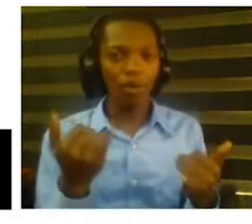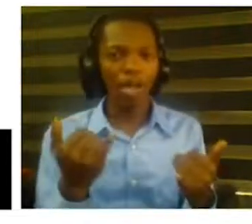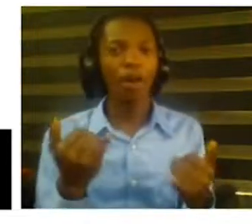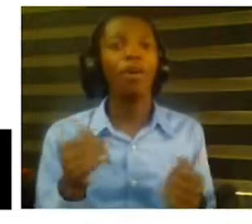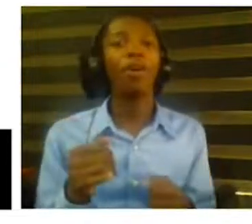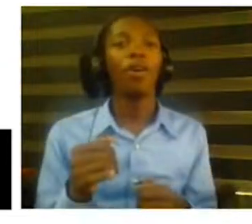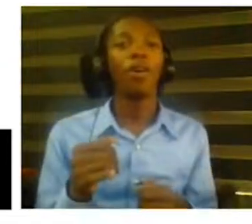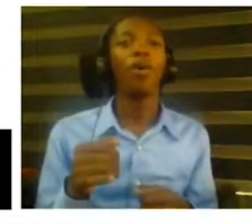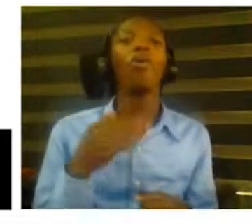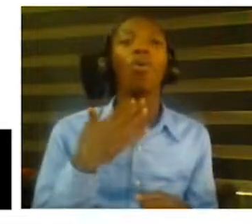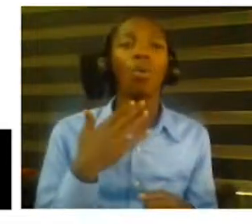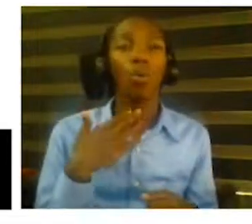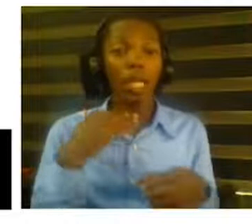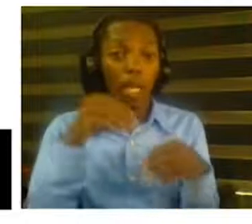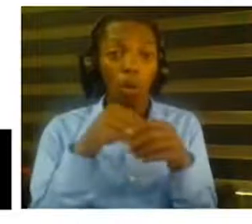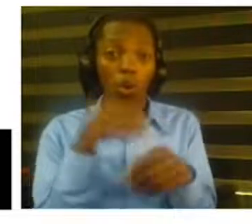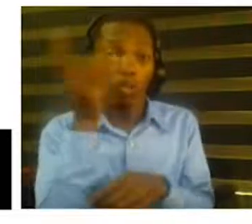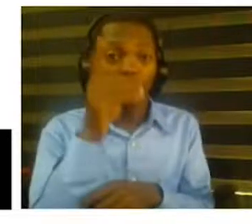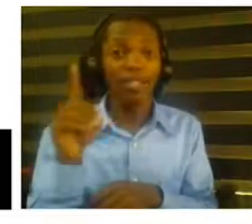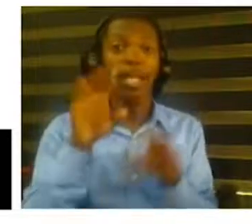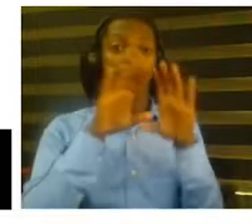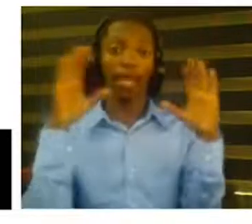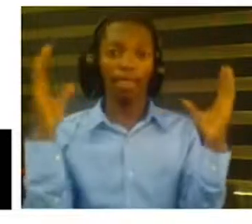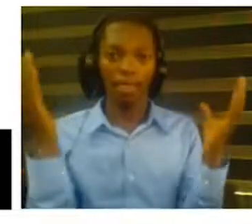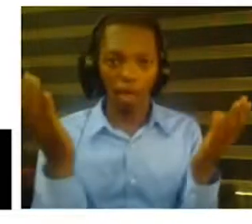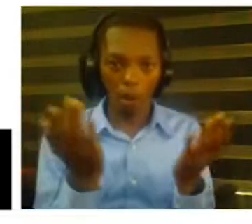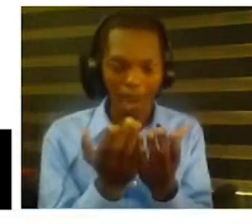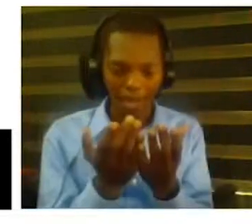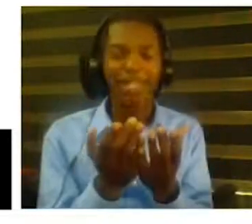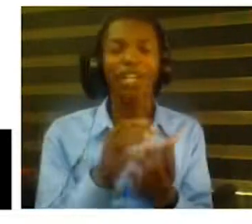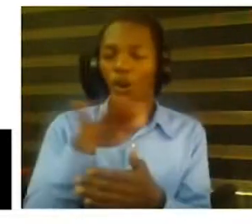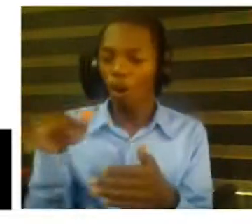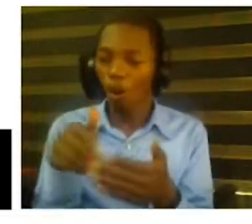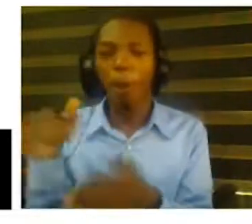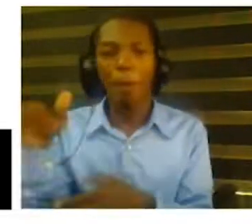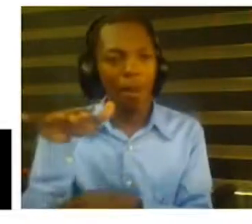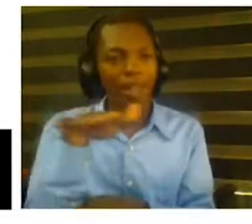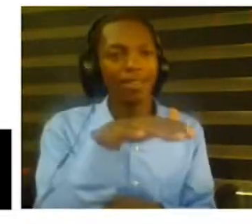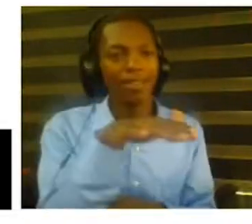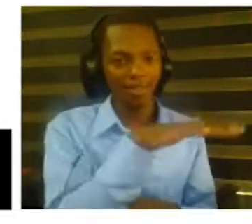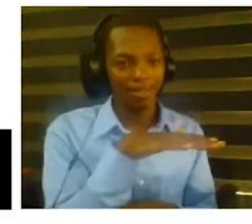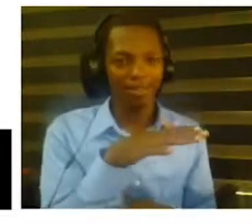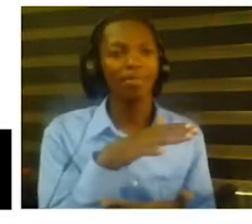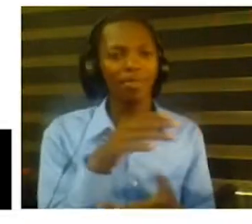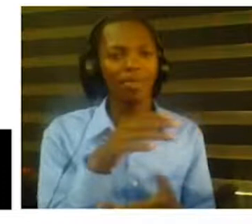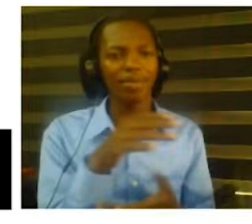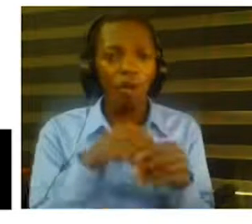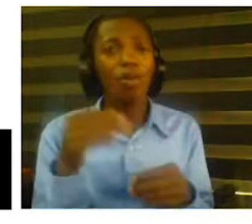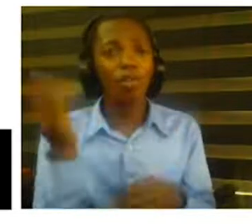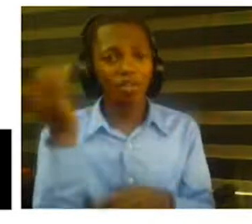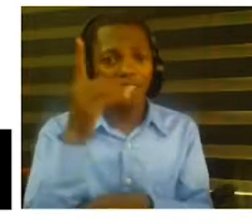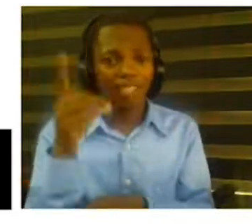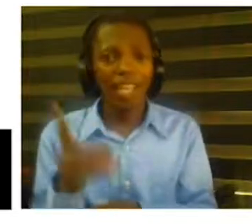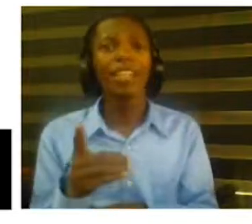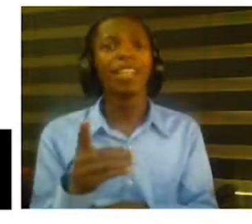across the world and in every global context. Inclusive design is underpinned by